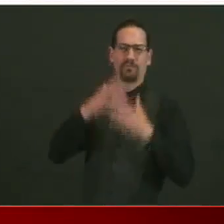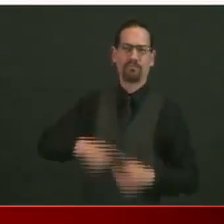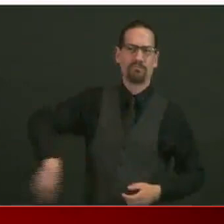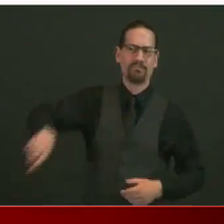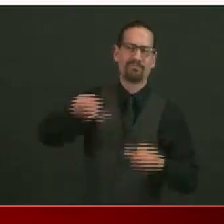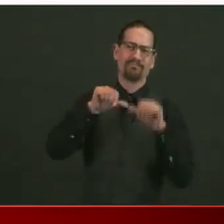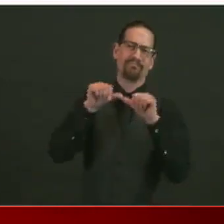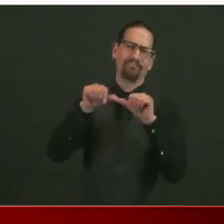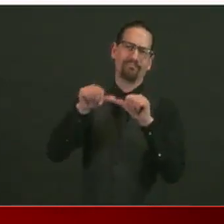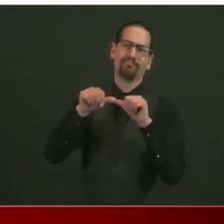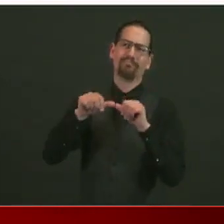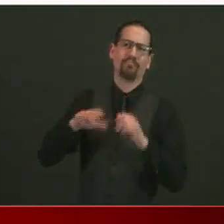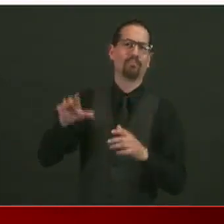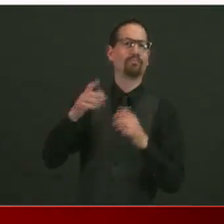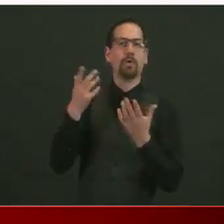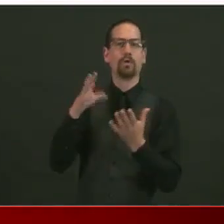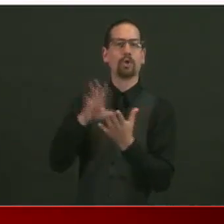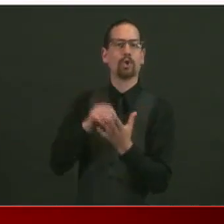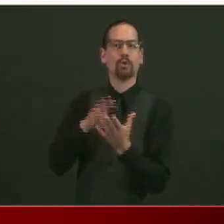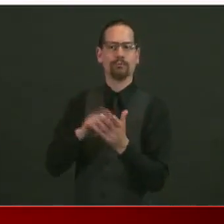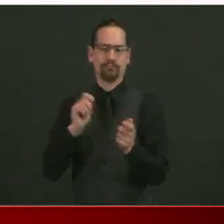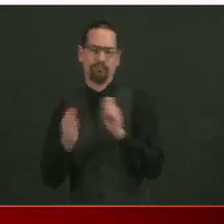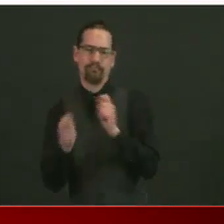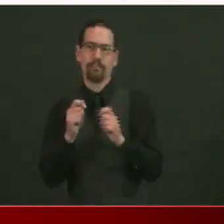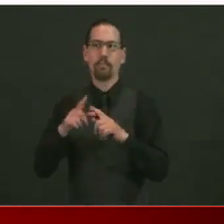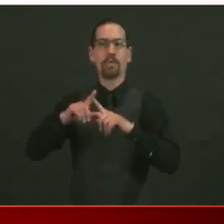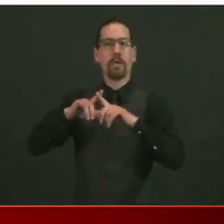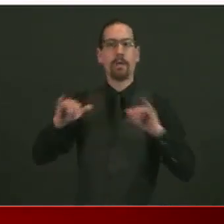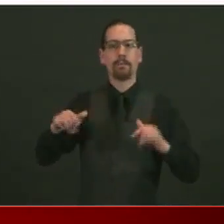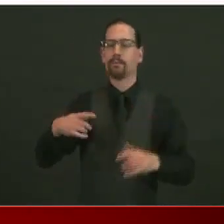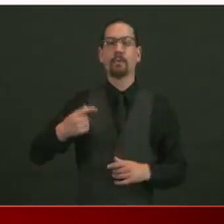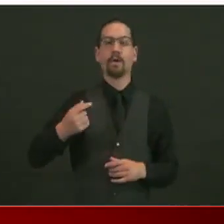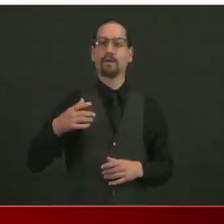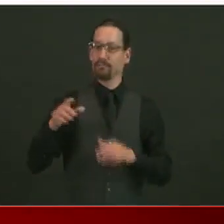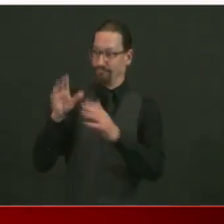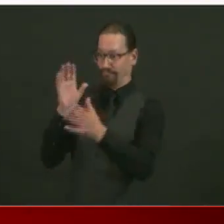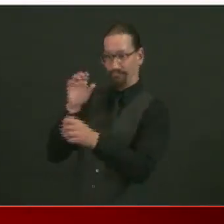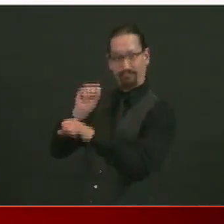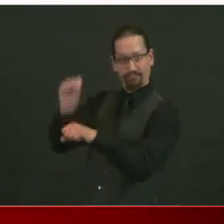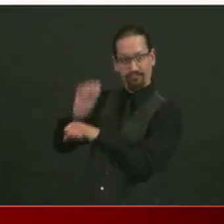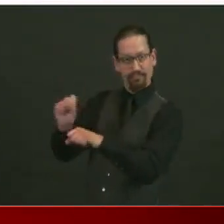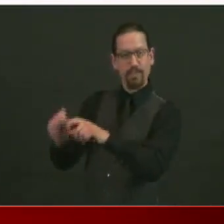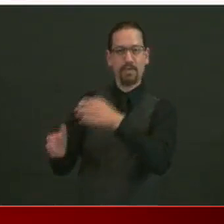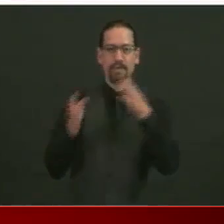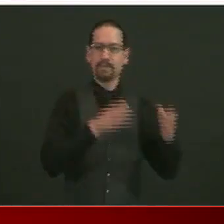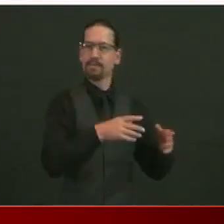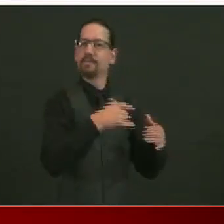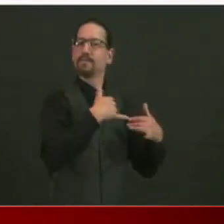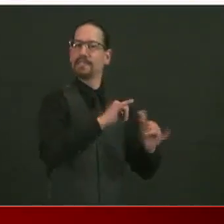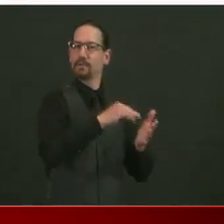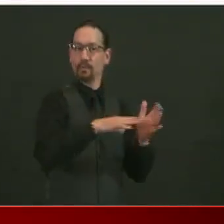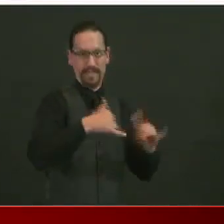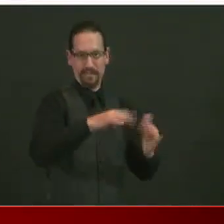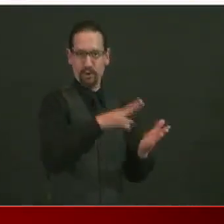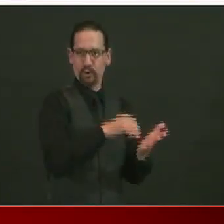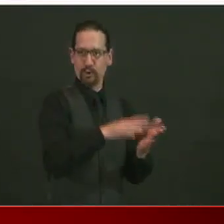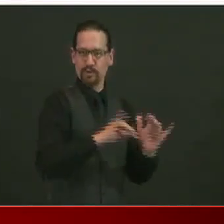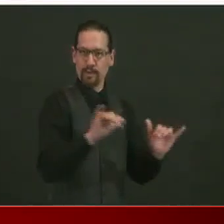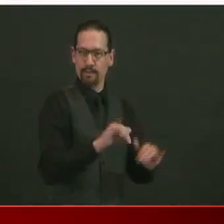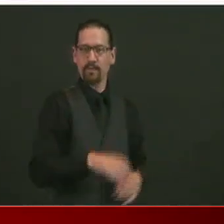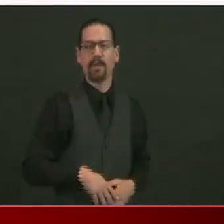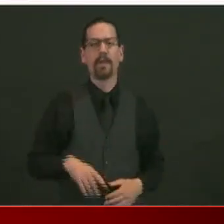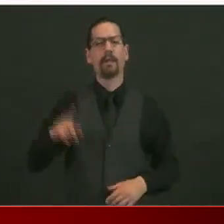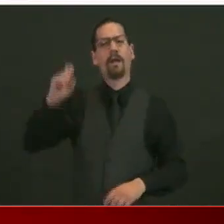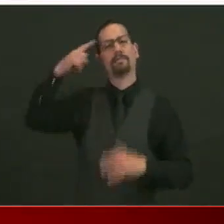and continue to move forward as a state. As the governor said, we are going to have a new and better system. That's what we are going to reach